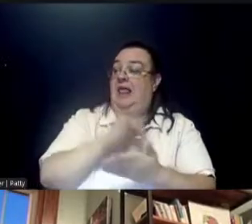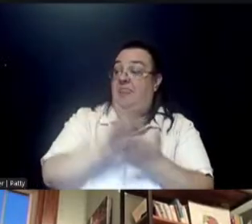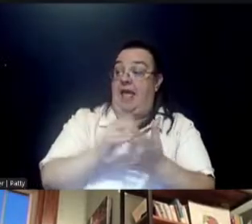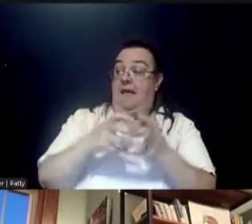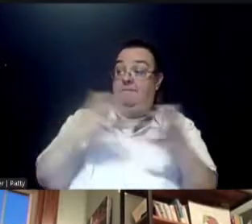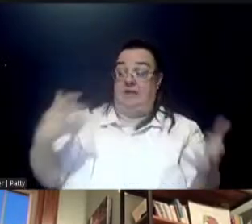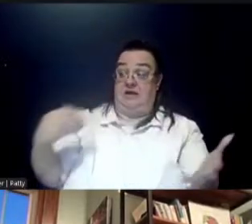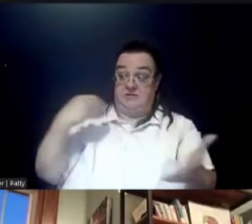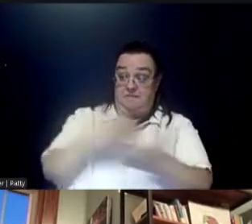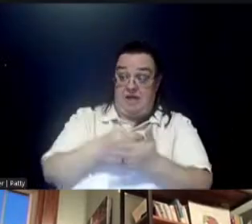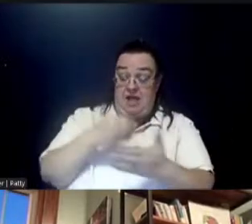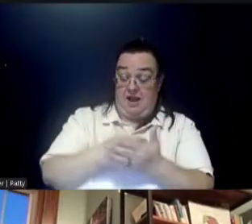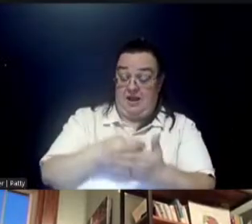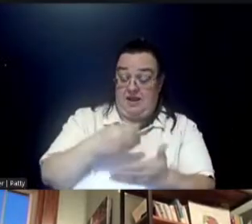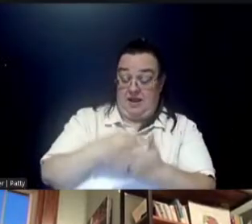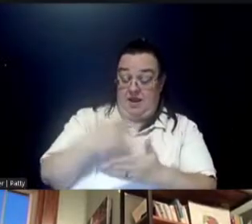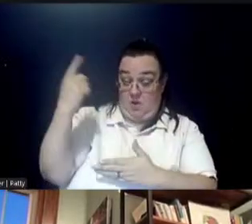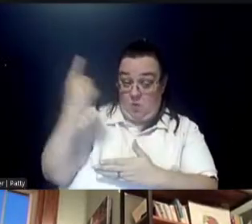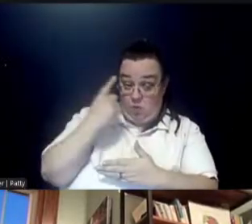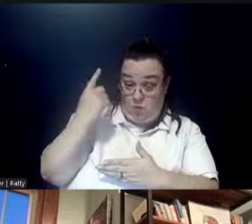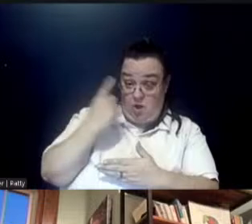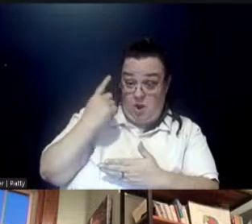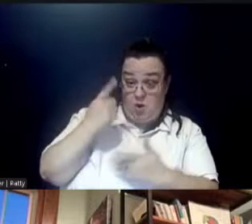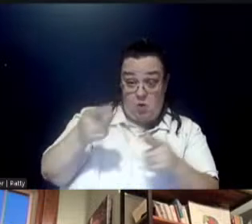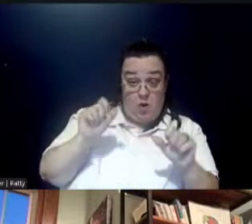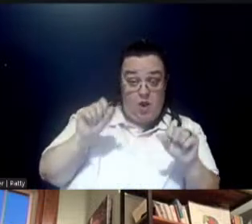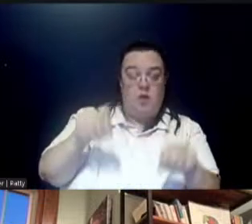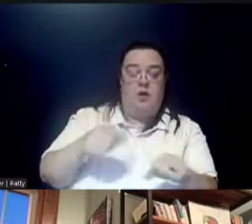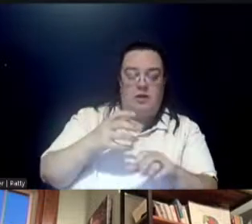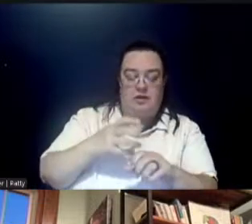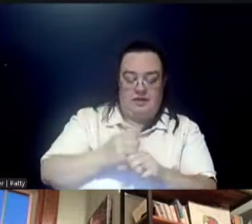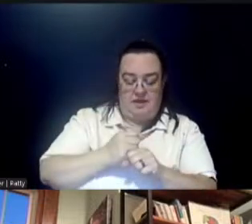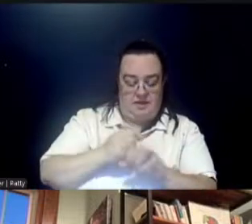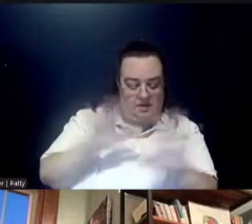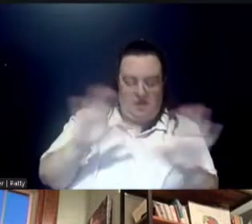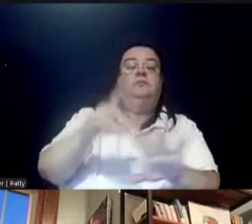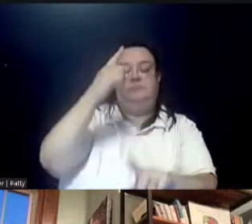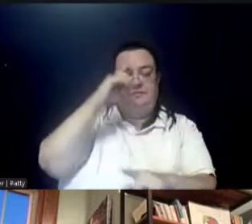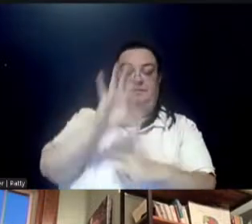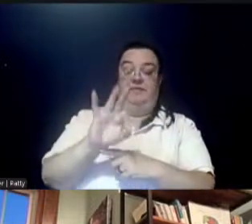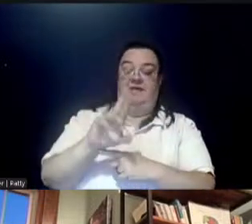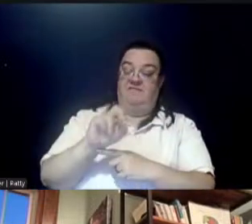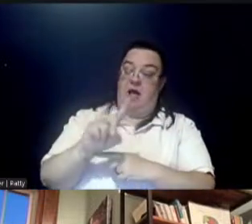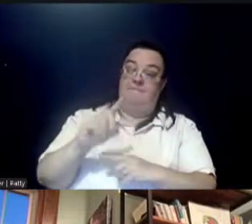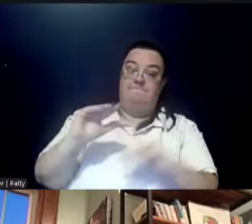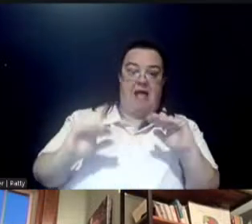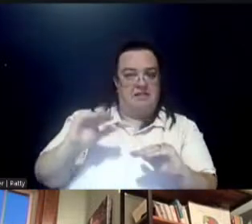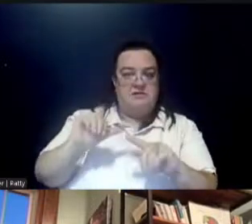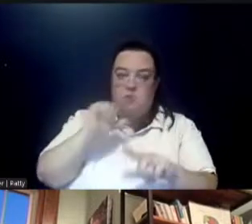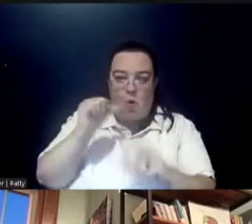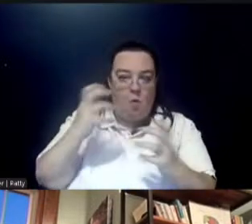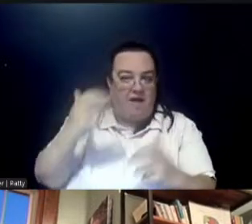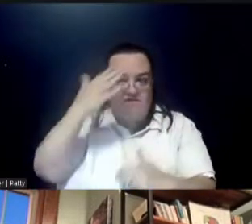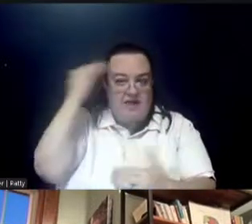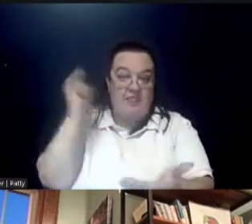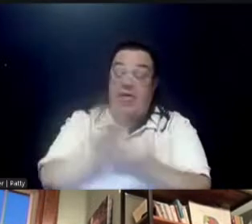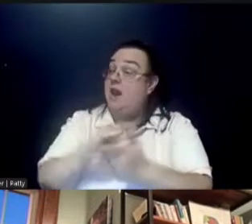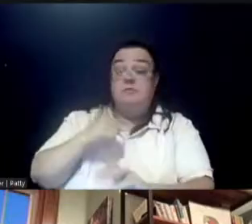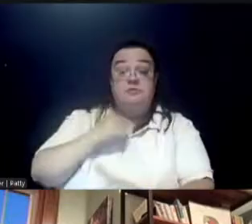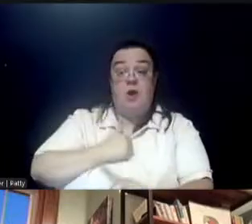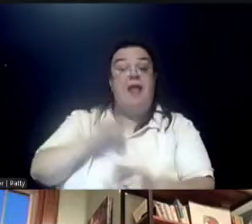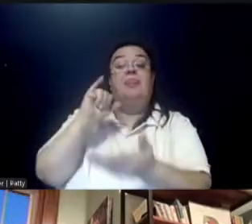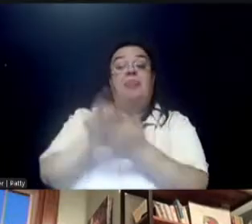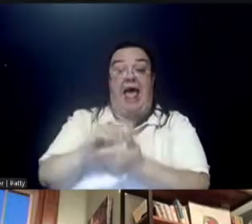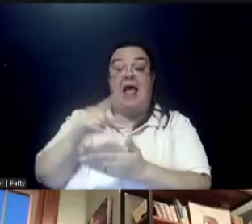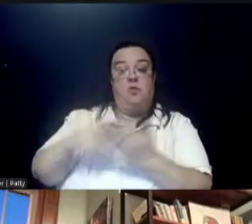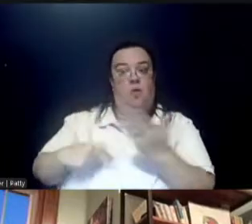you get the the fund balance? Let's not forget that. Sorry, that's what I was going to ask